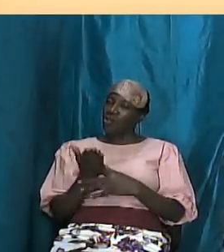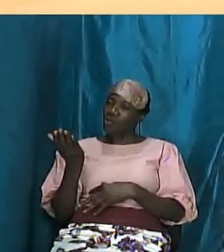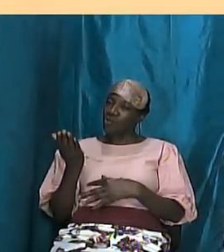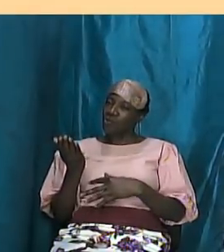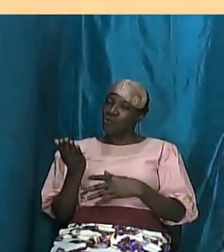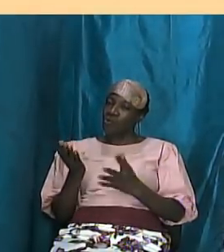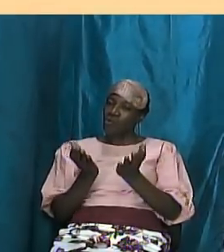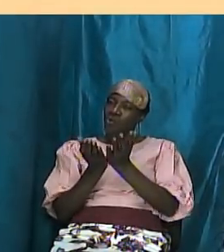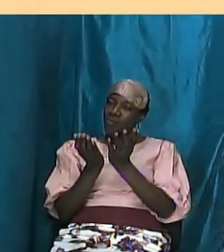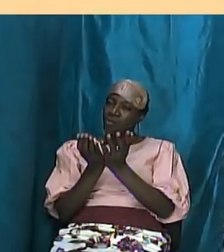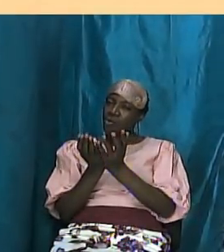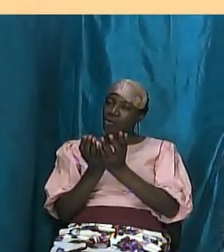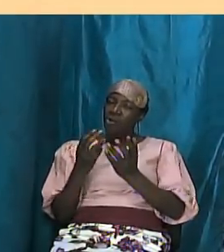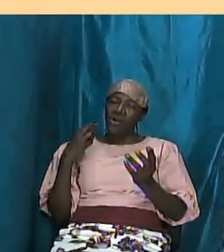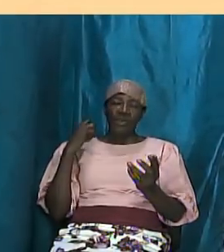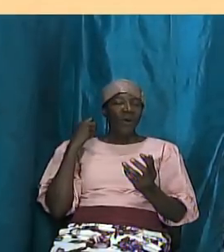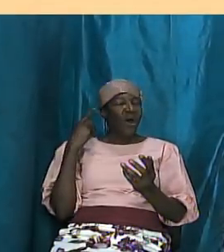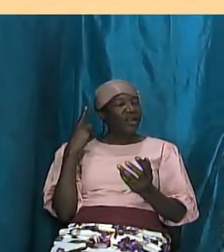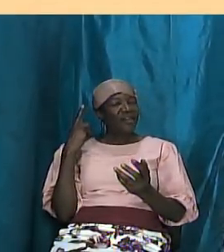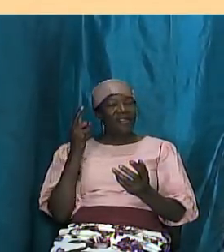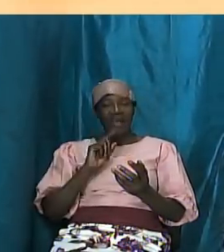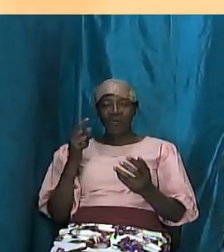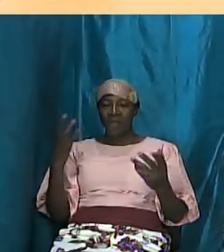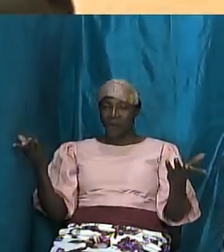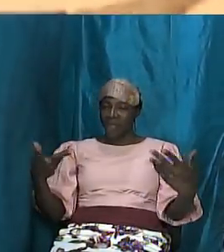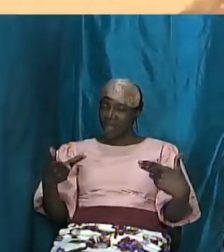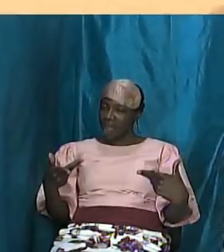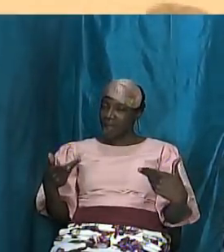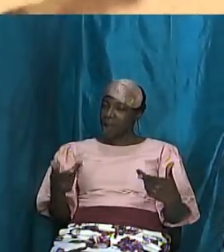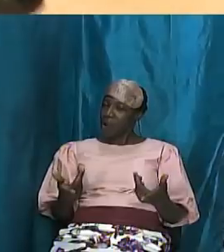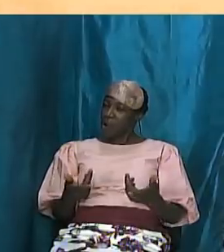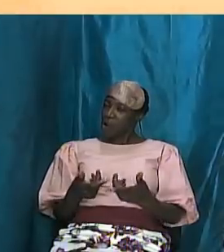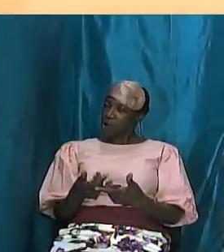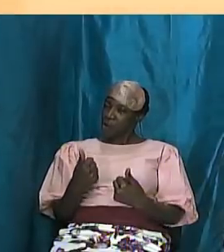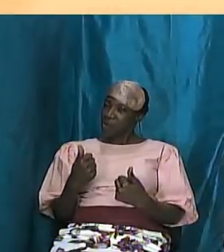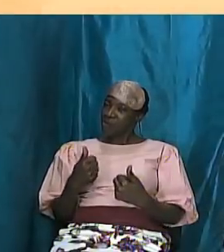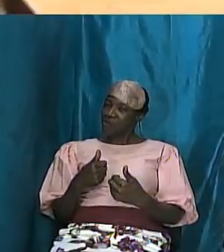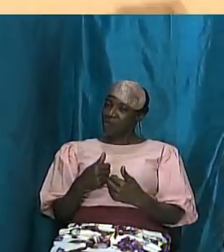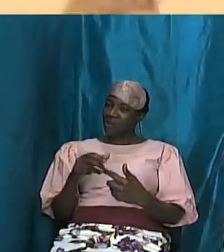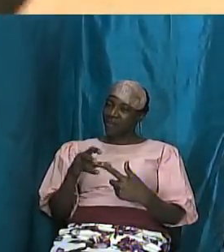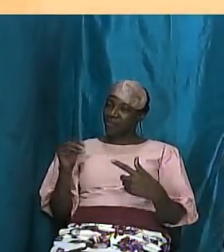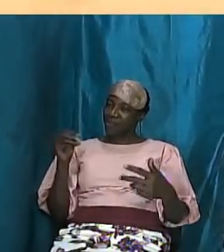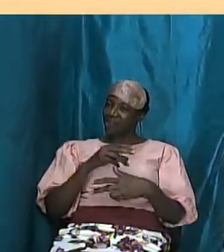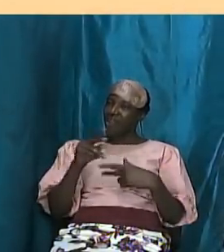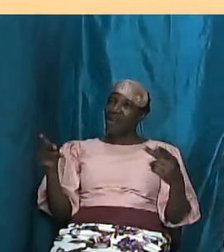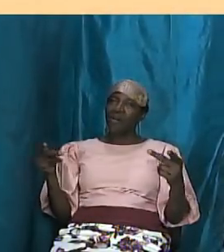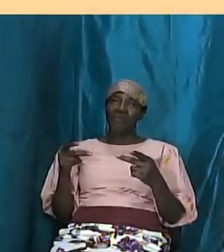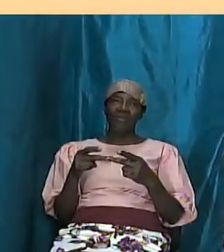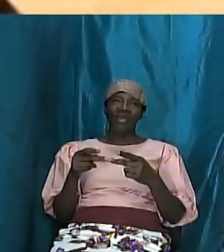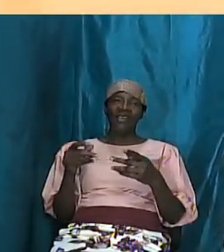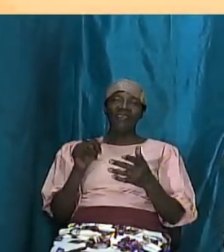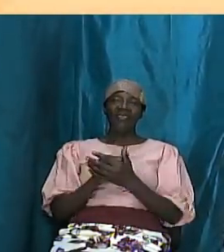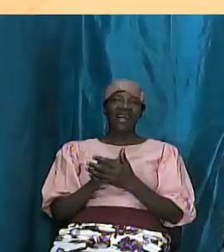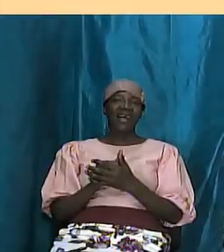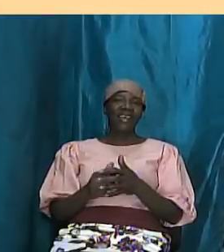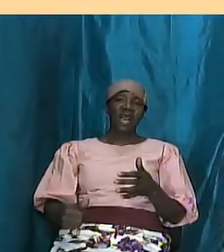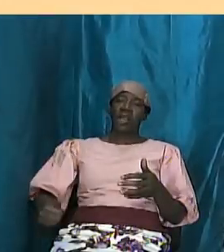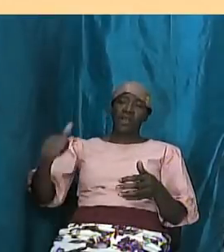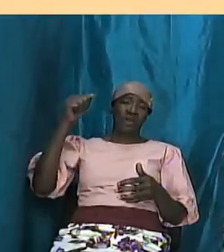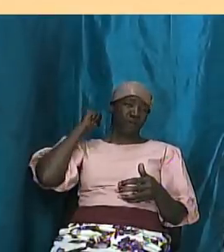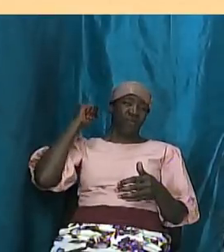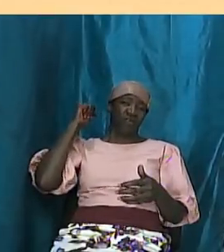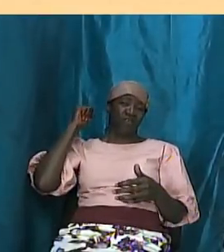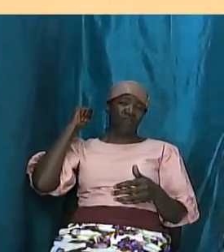understand where we are today. We are coming from a particular place, and That history was